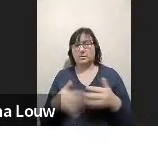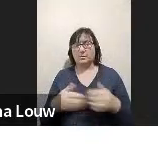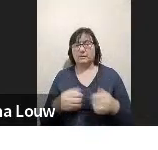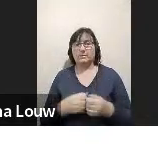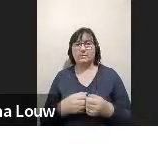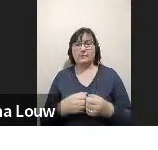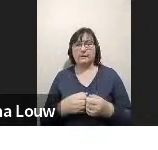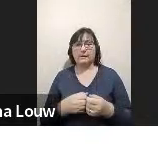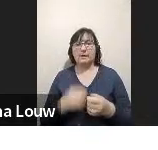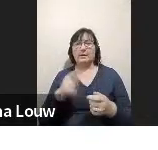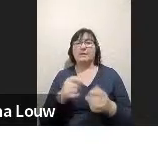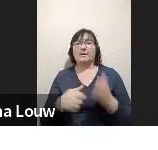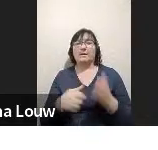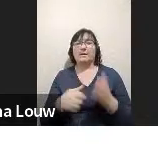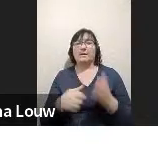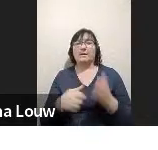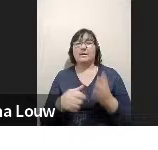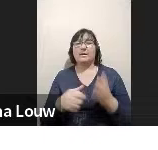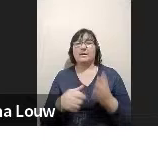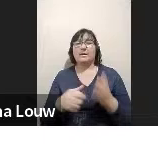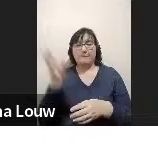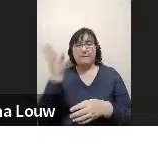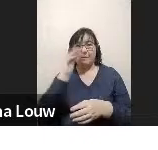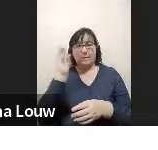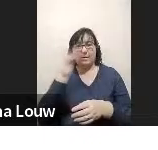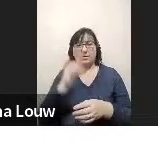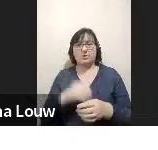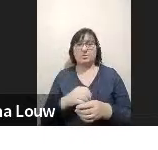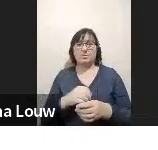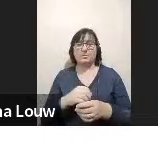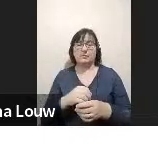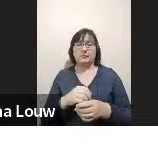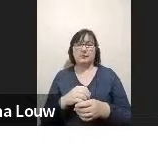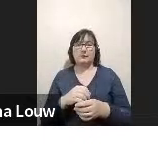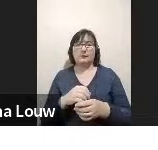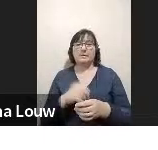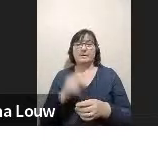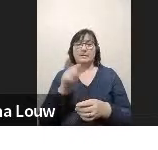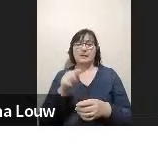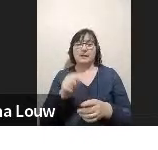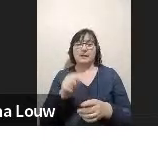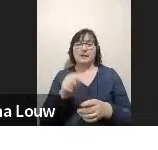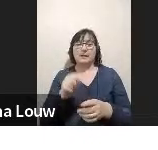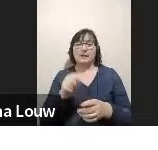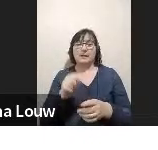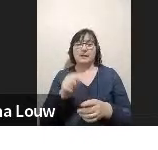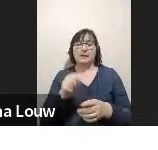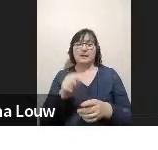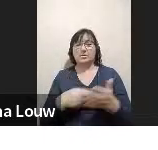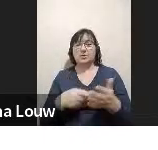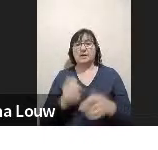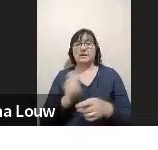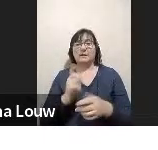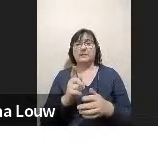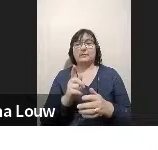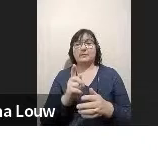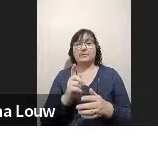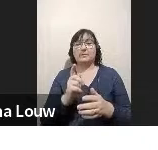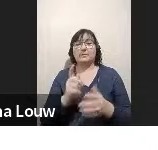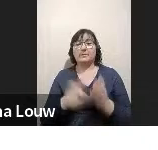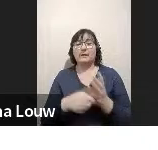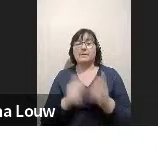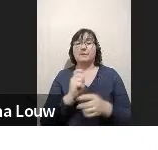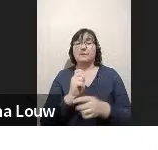information, okay, that will be that of the registered taxpayer or the representative taxpayer. Now that needs to